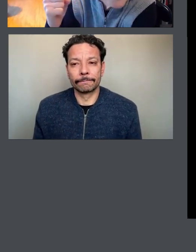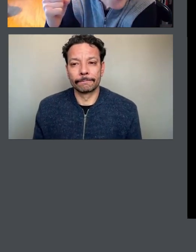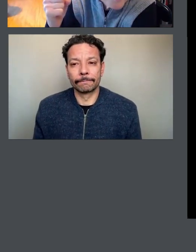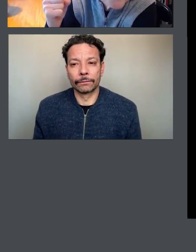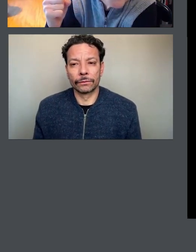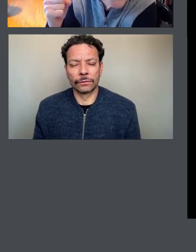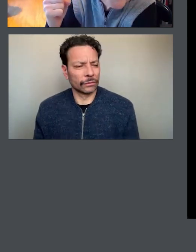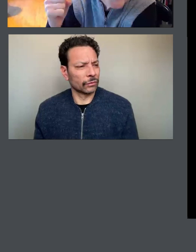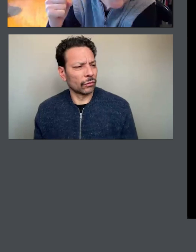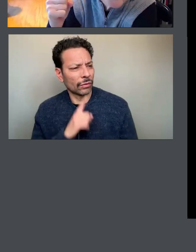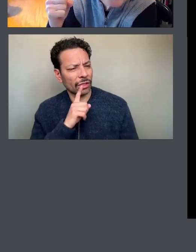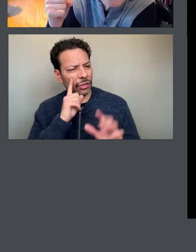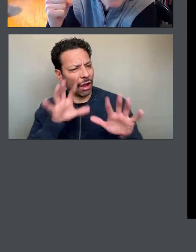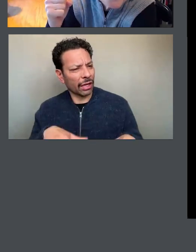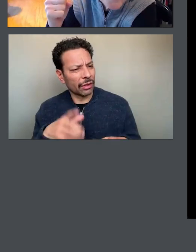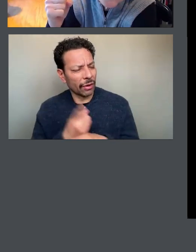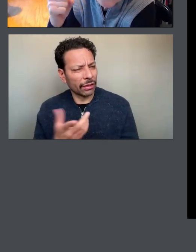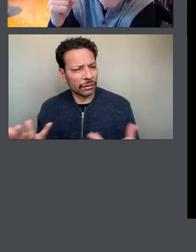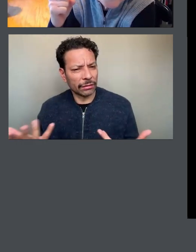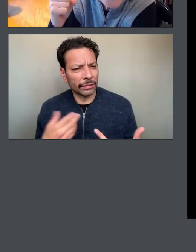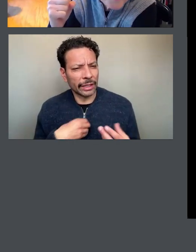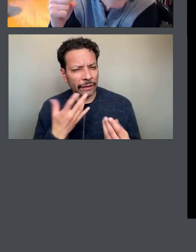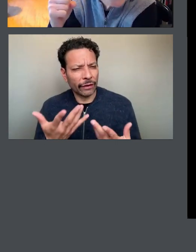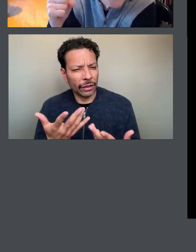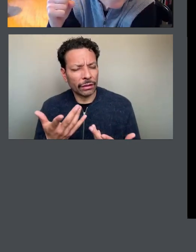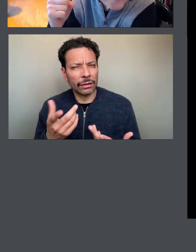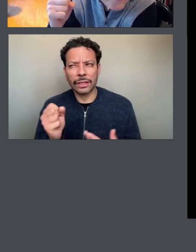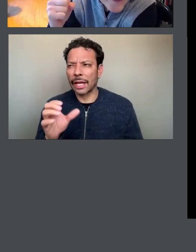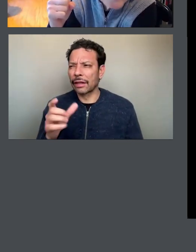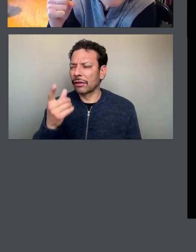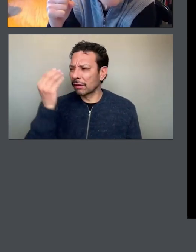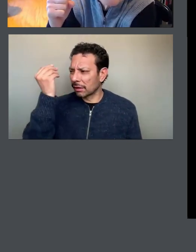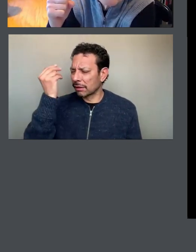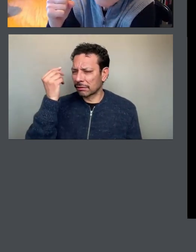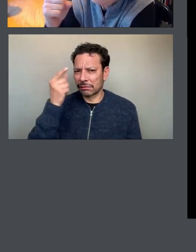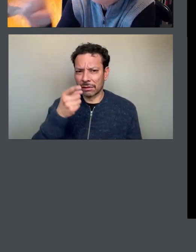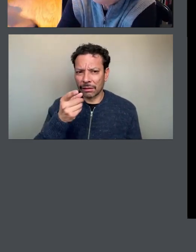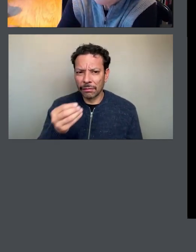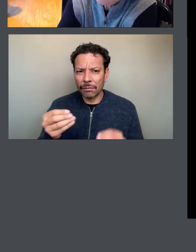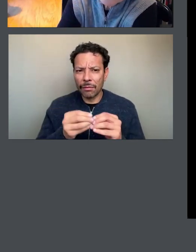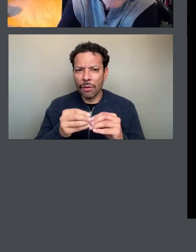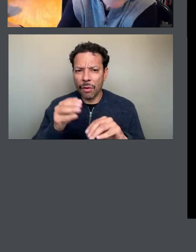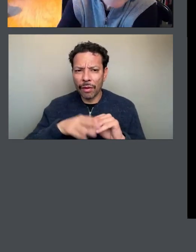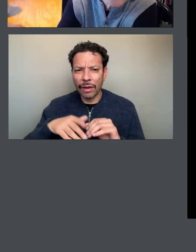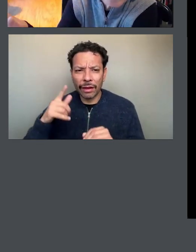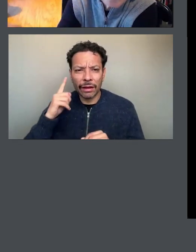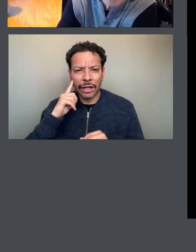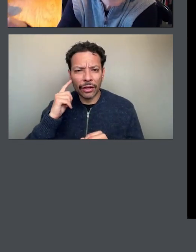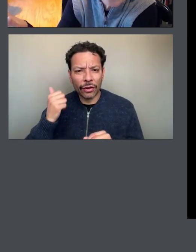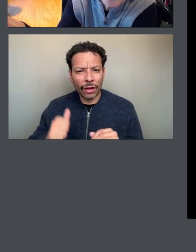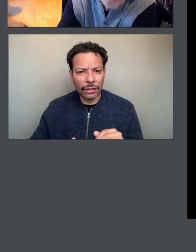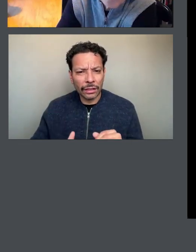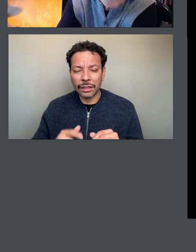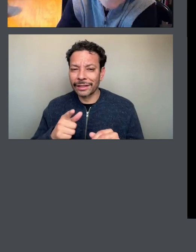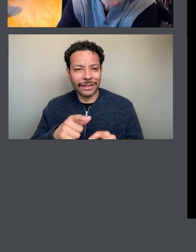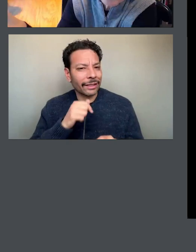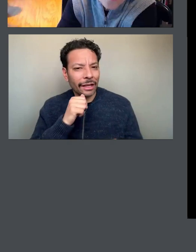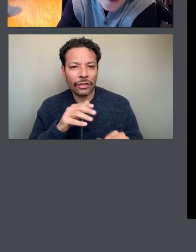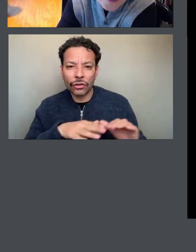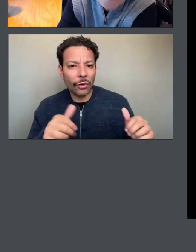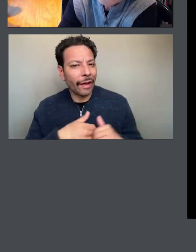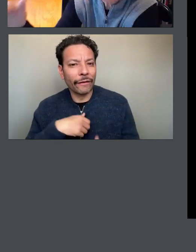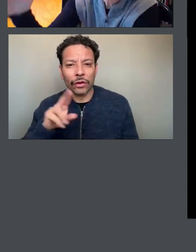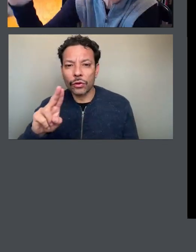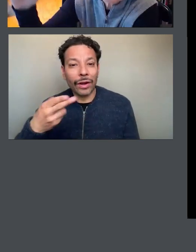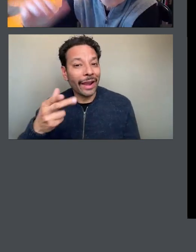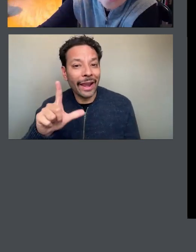That's really shocking, isn't it? I'm giving you a second to just kind of think about that. Now, again, this isn't children with unilateral